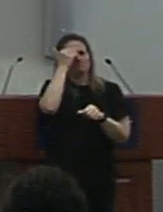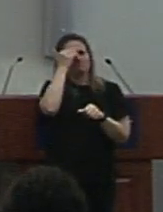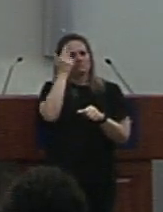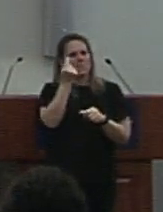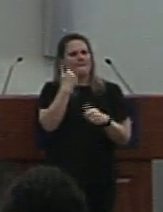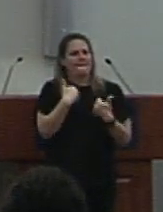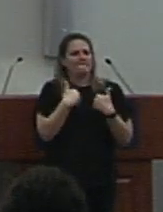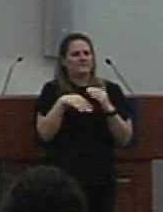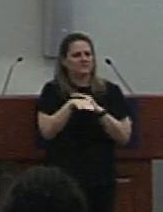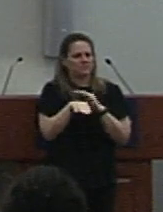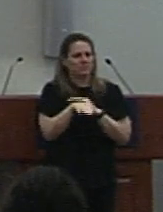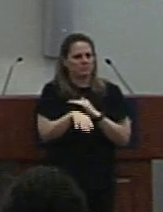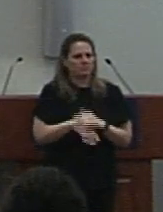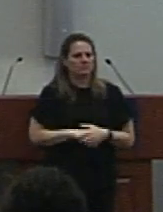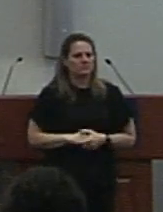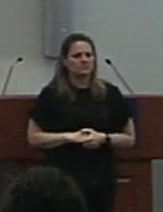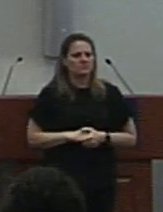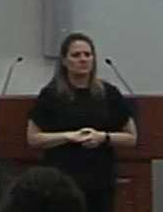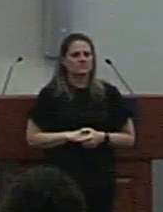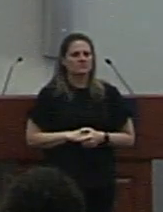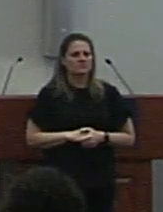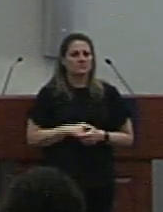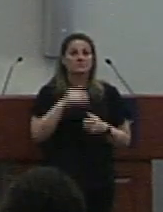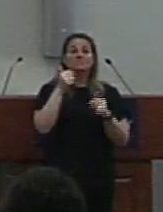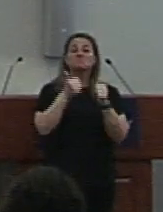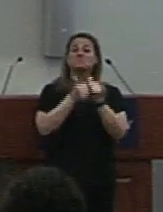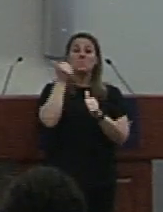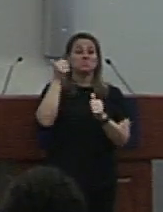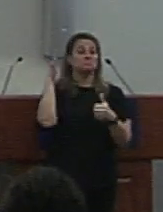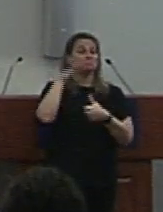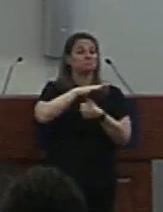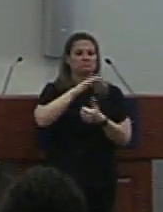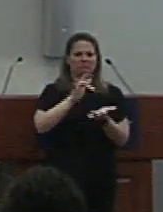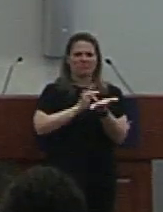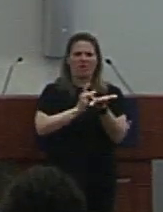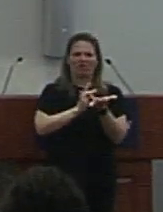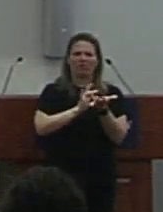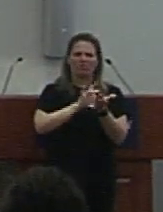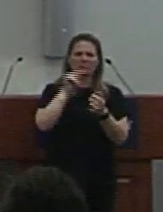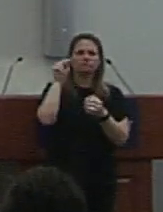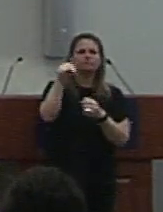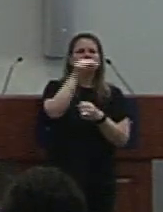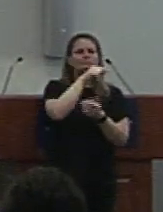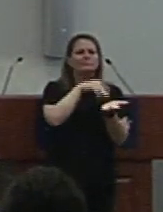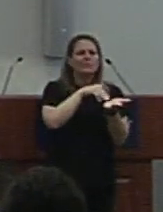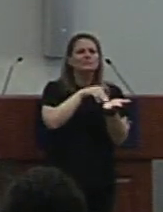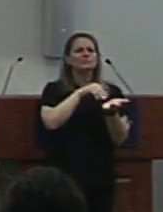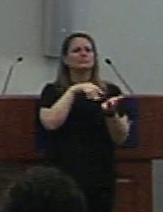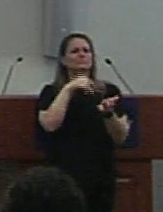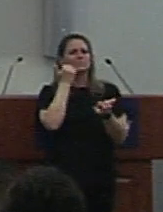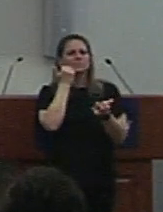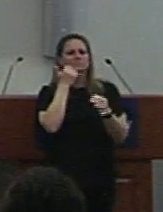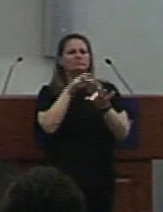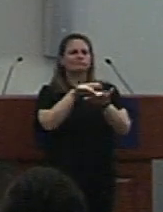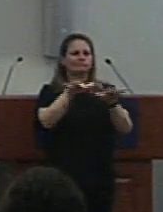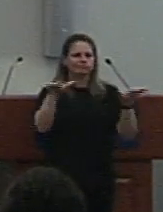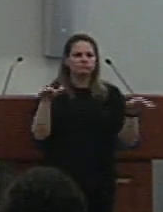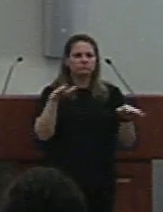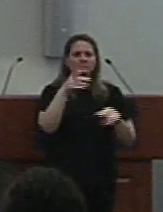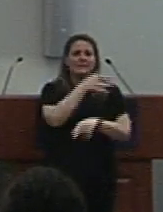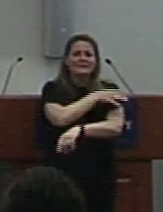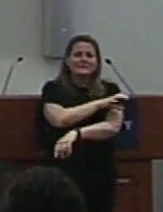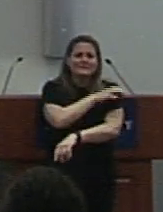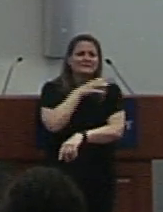in medical settings, to make sure that people have access whether it's to their clinic, their hospital